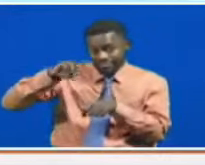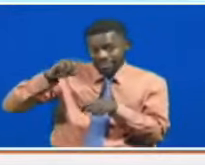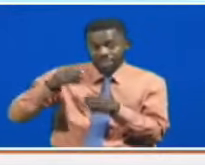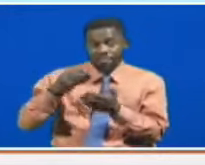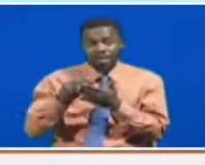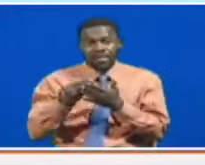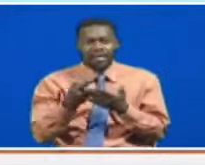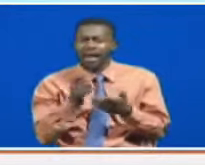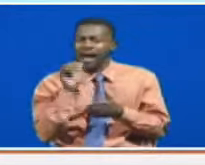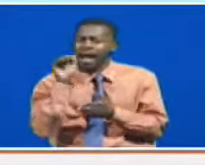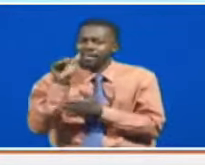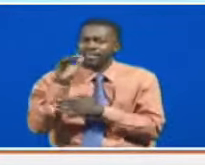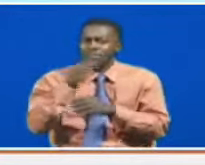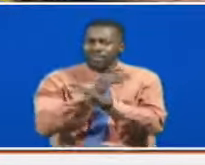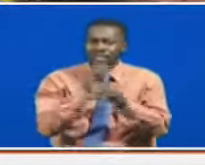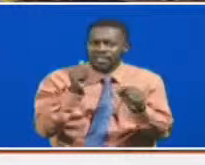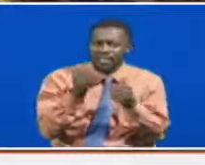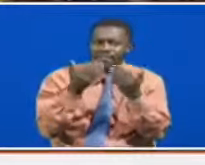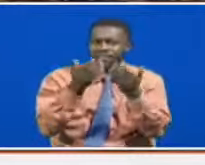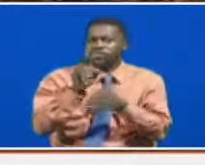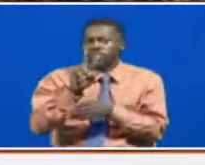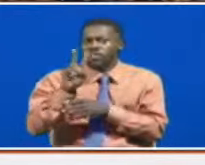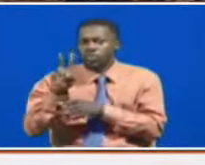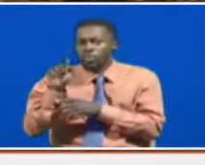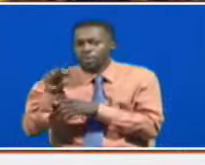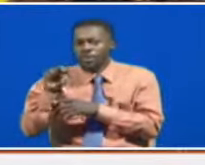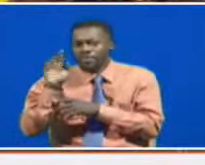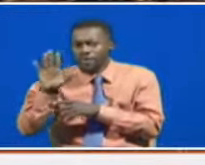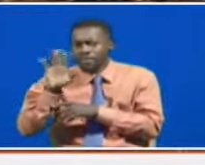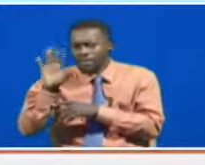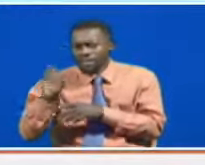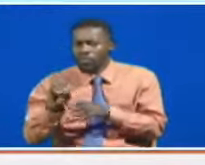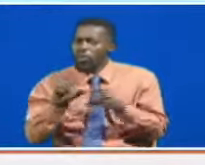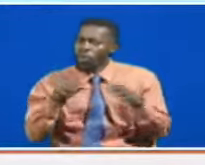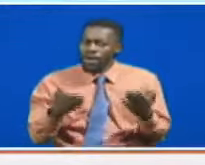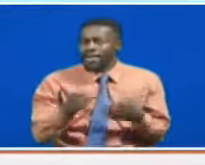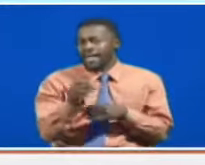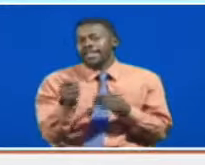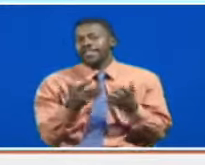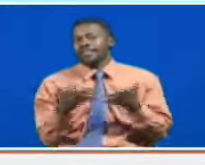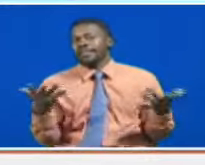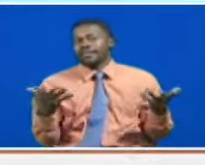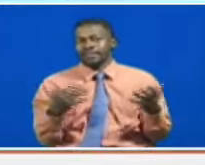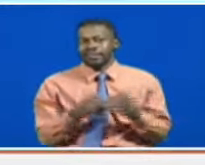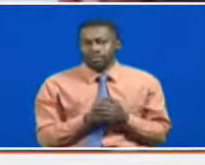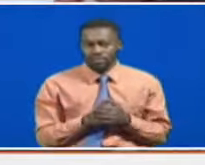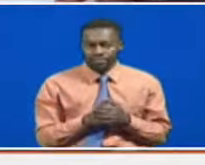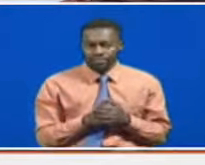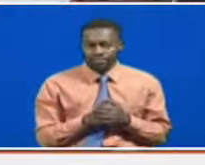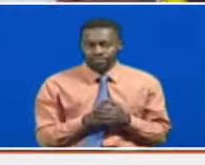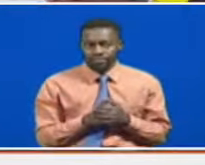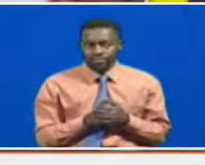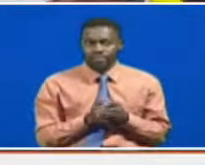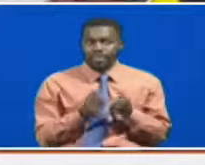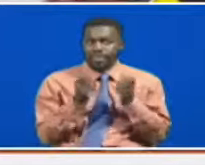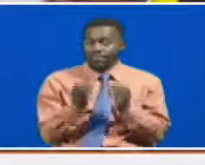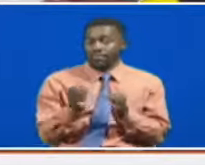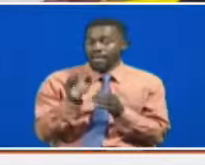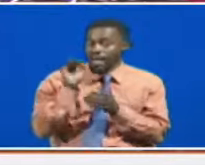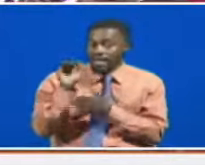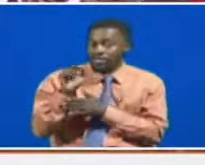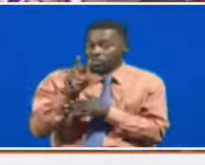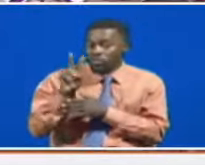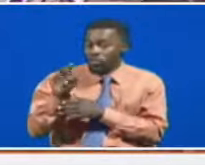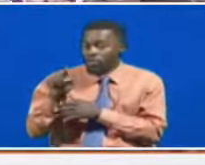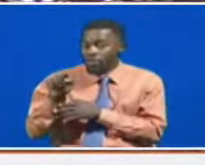atupatie 22.5% or whatever he has put in his pockets. Ama tena nimesema vibaya. Nikiomba hiyo nimesema